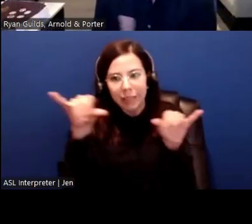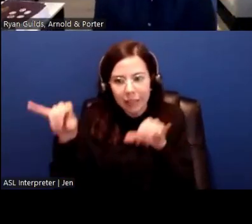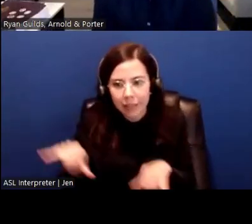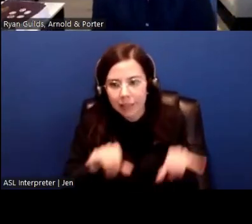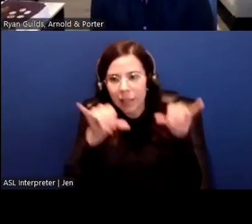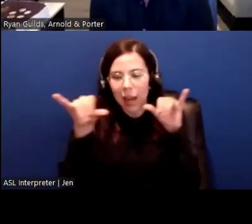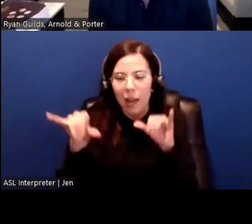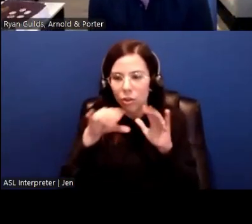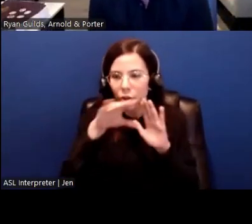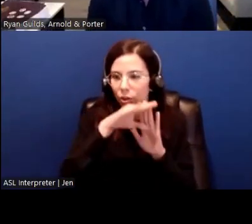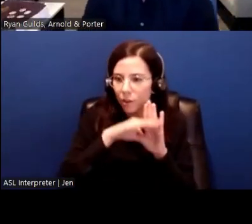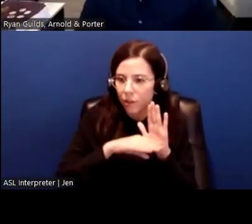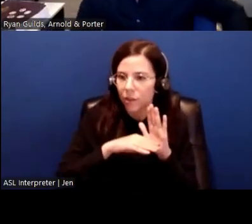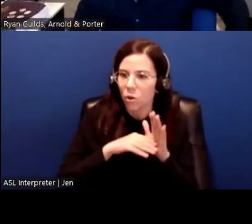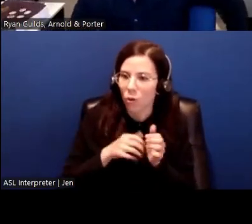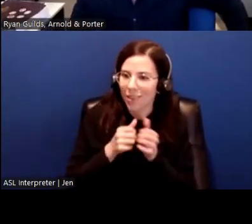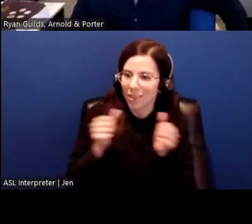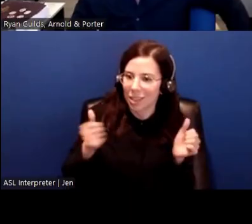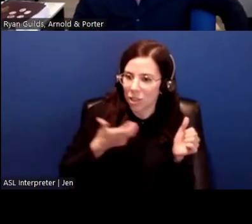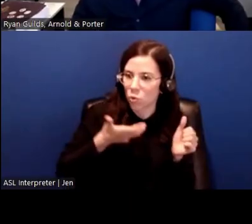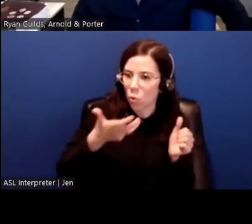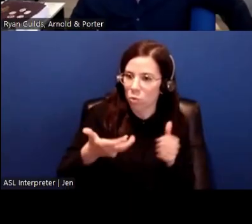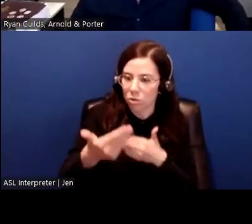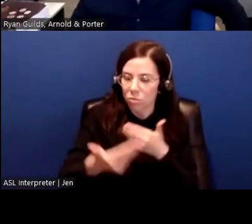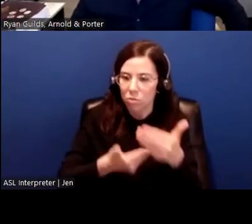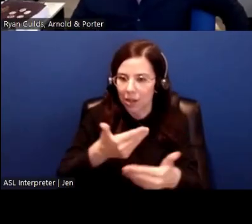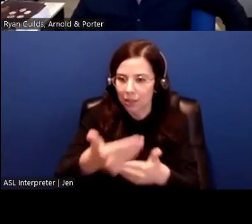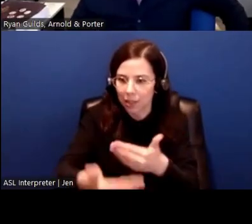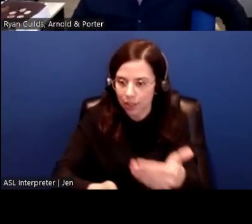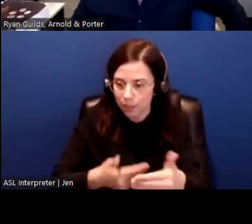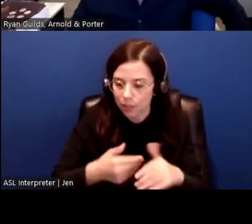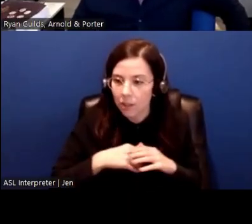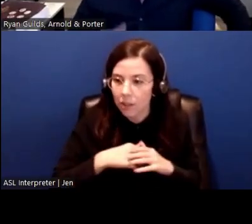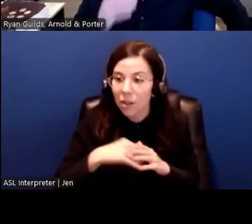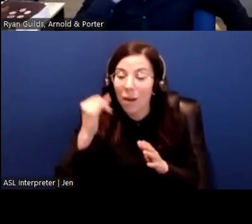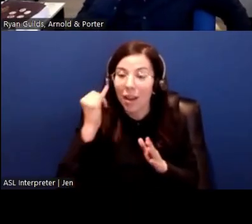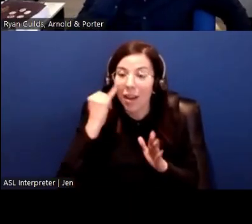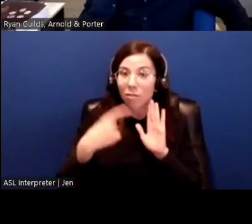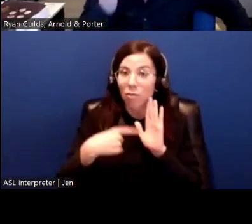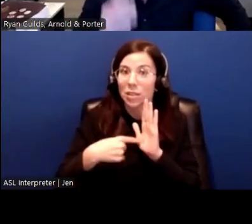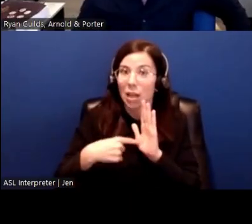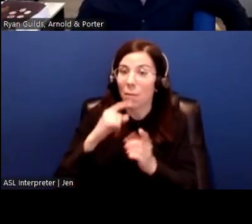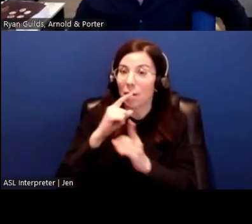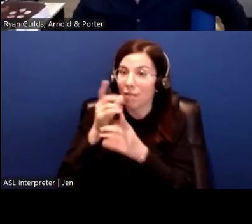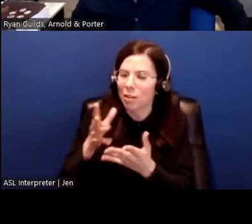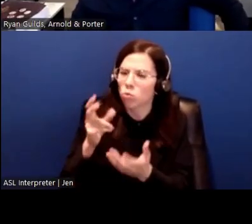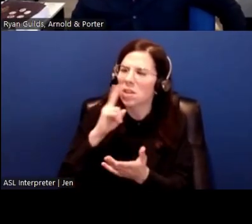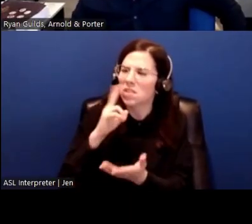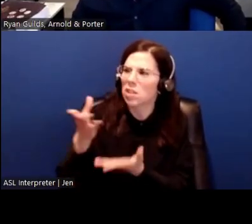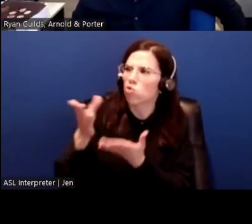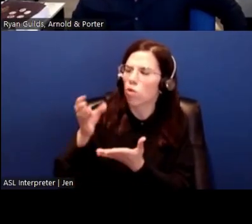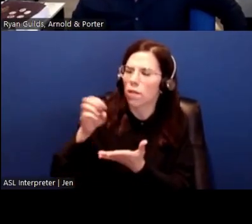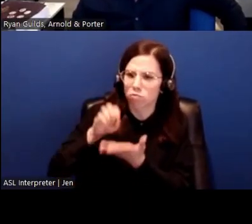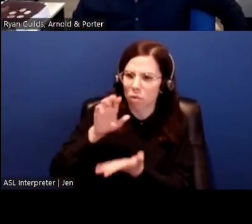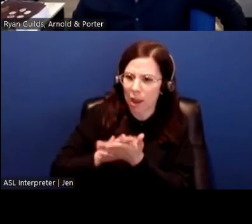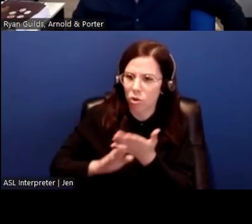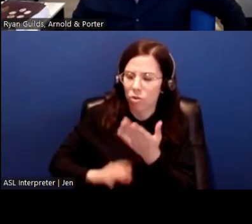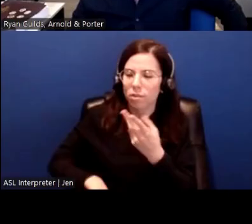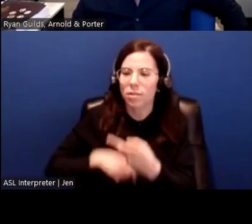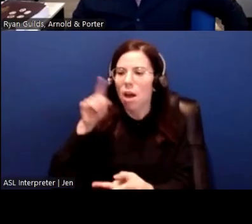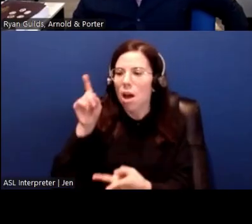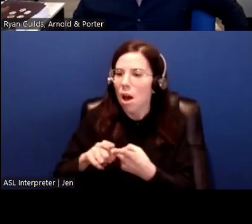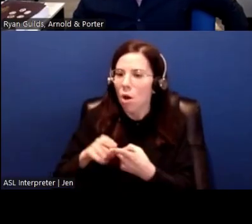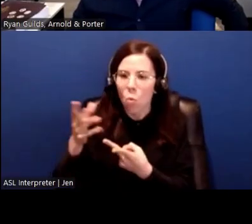regular disclosure process. But if a defendant, for example, wants to see service records, wants